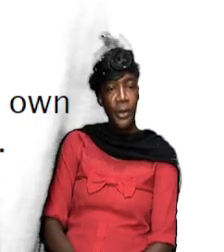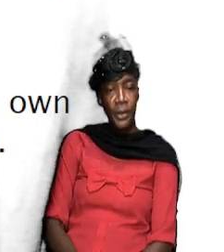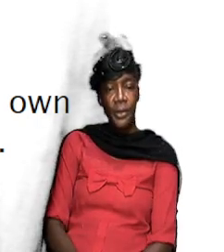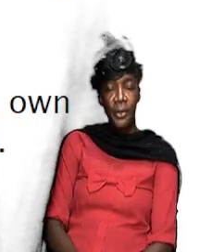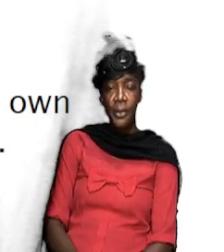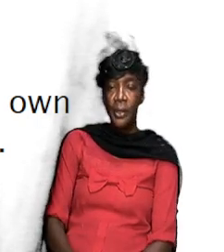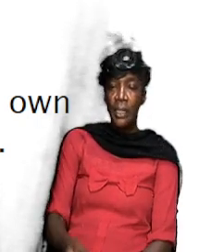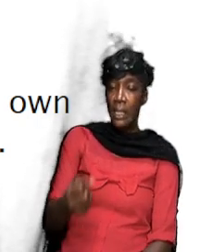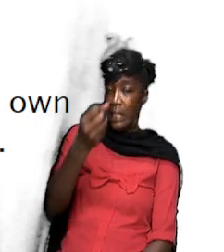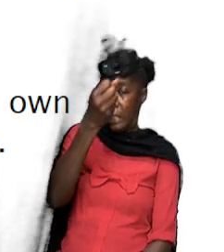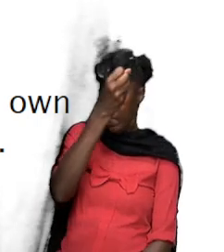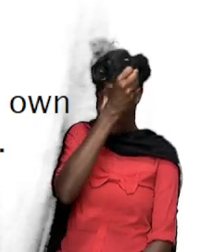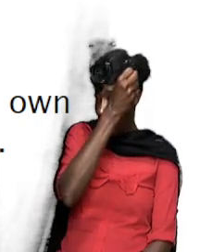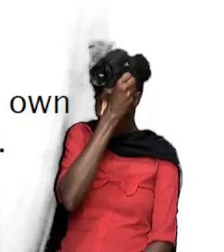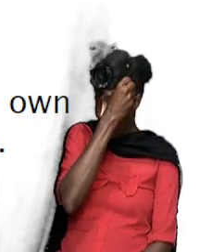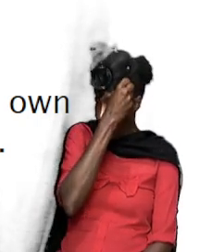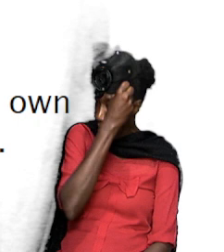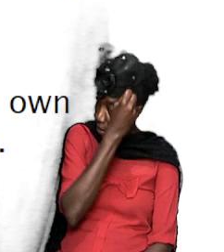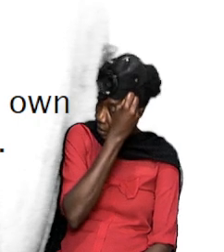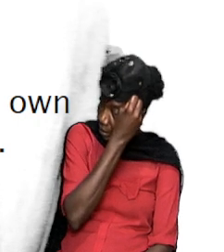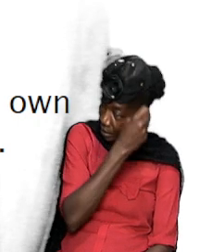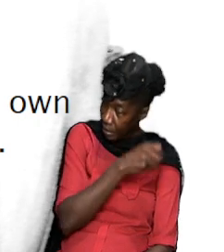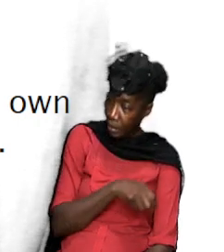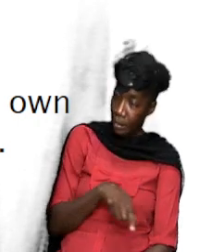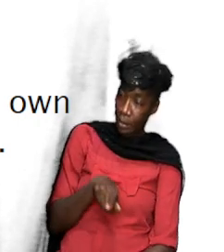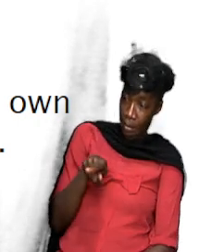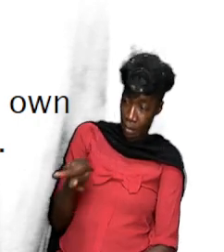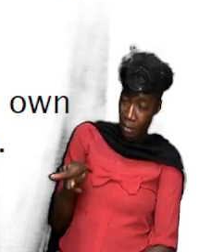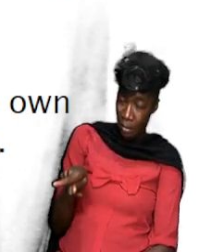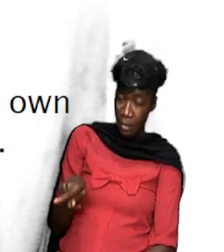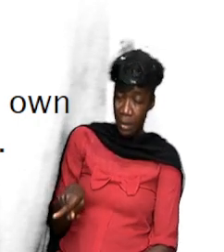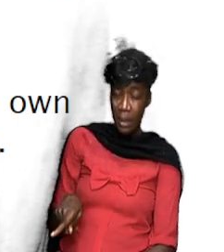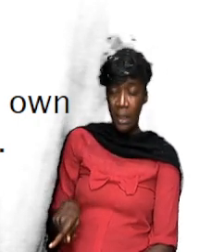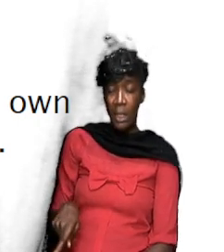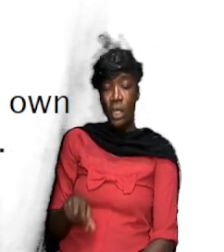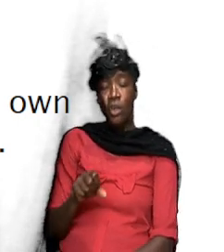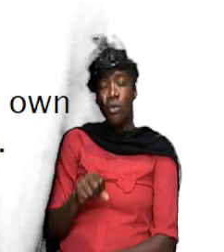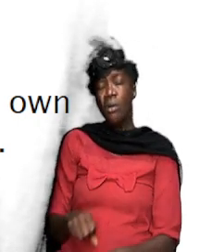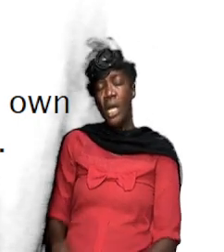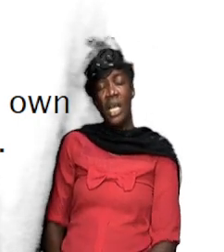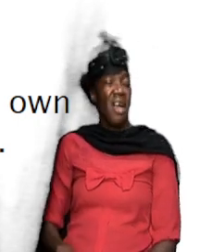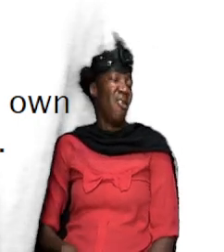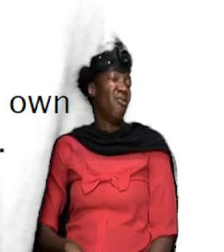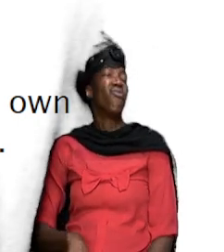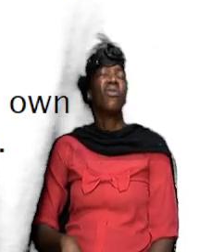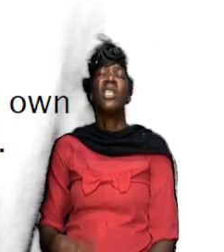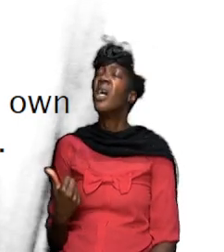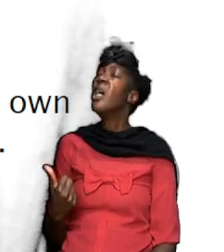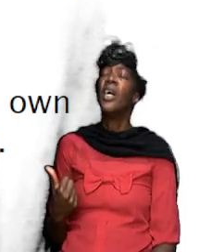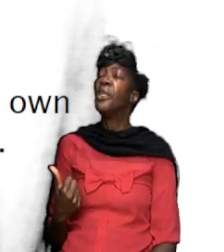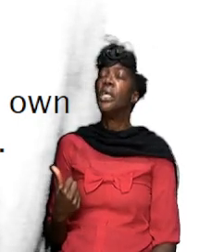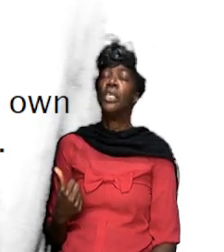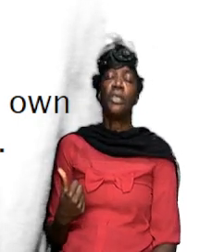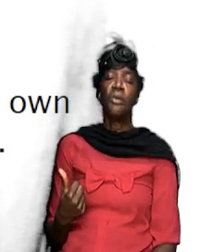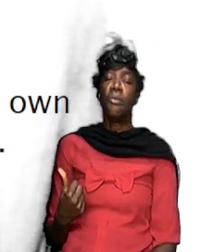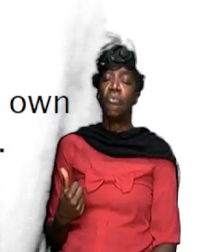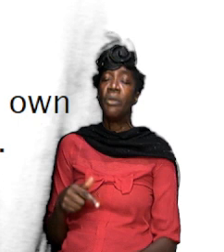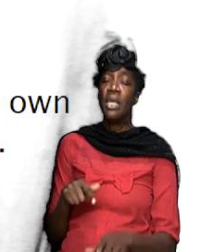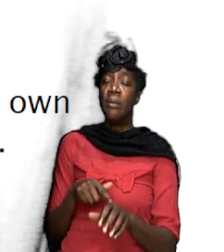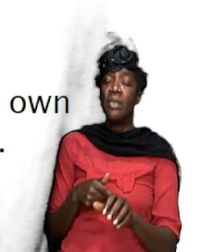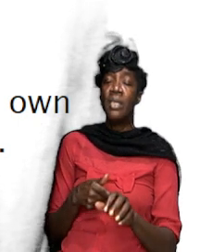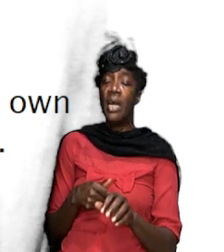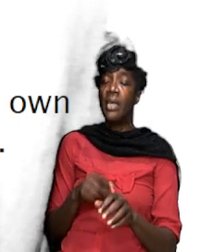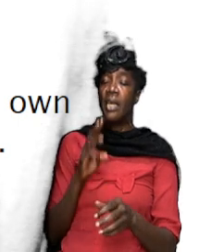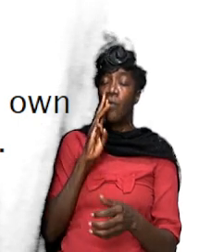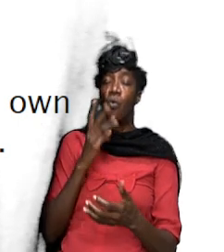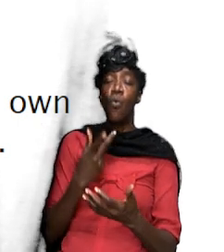Saul approached the godly affair like it is just another affair. And like I said earlier on, that he started out well, and you're going to see